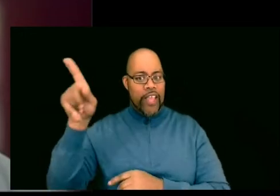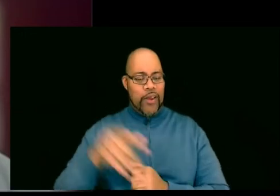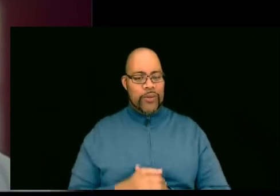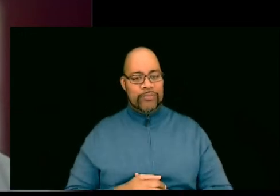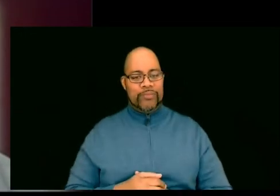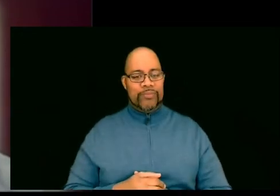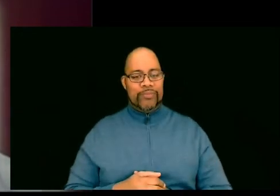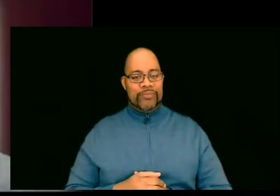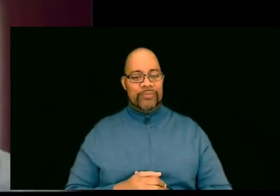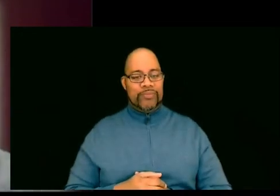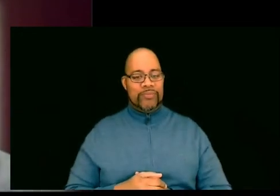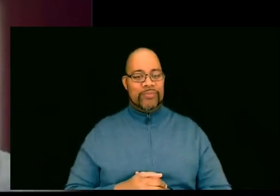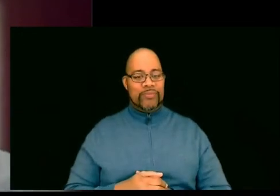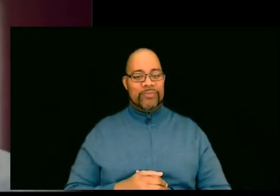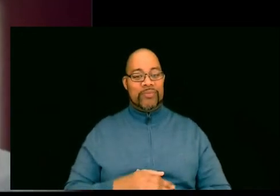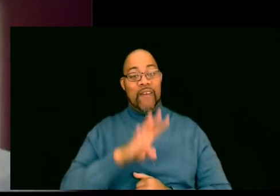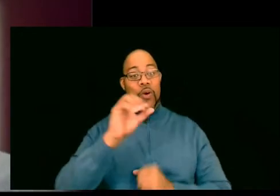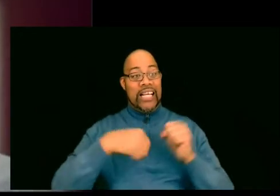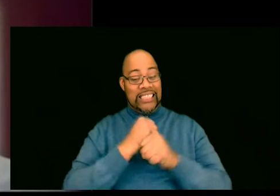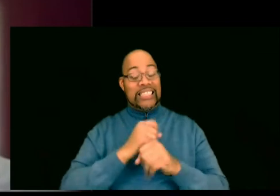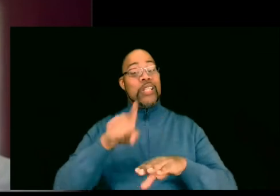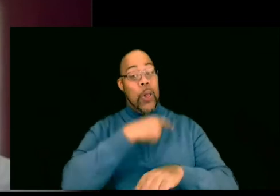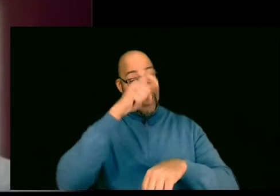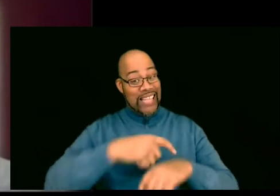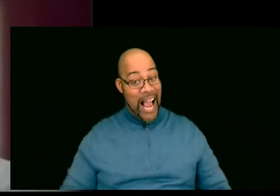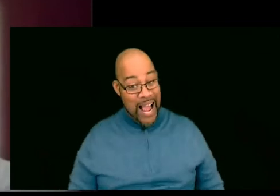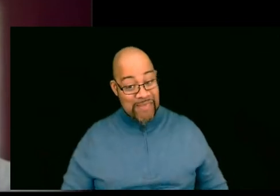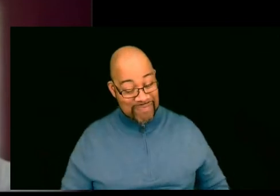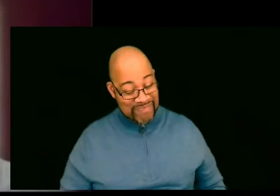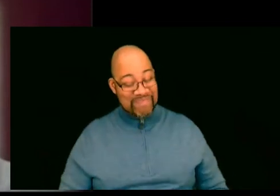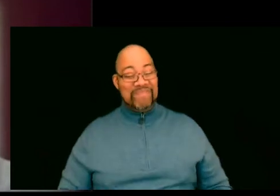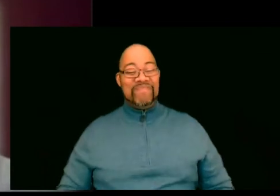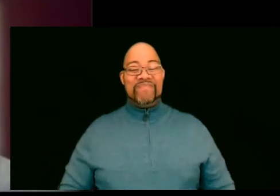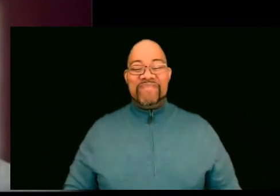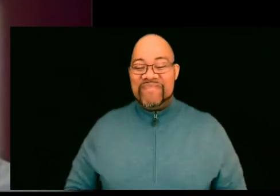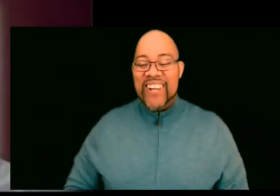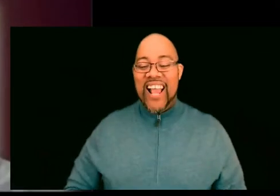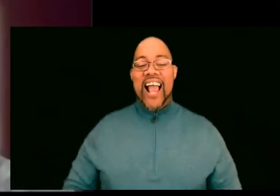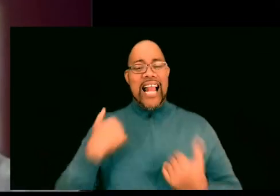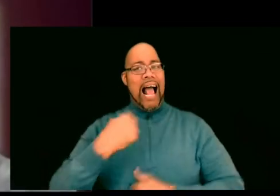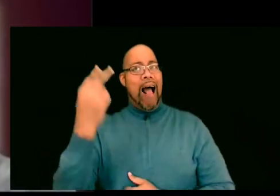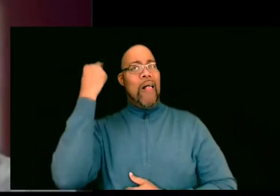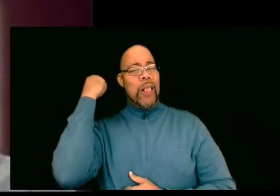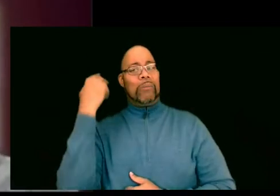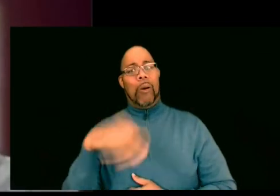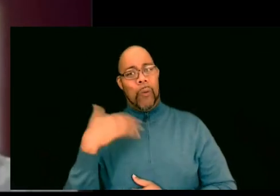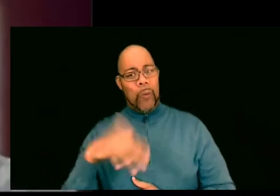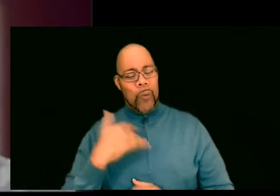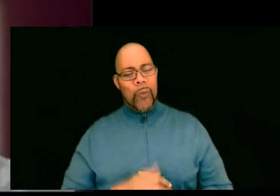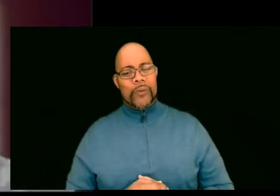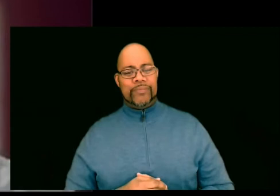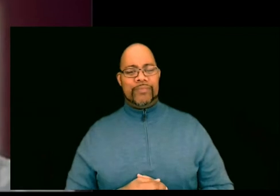there? Well, again, 40 years is a long time. Now that I look back on